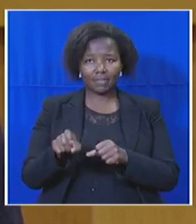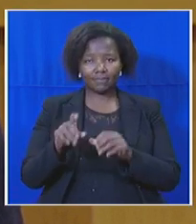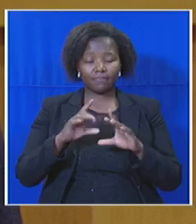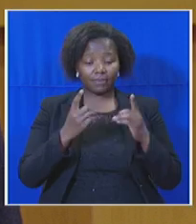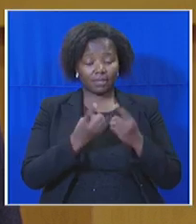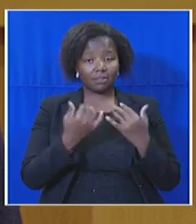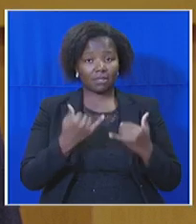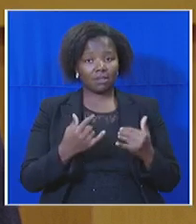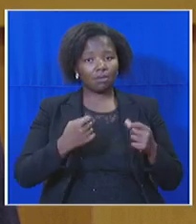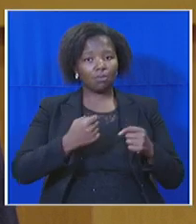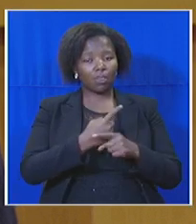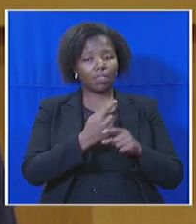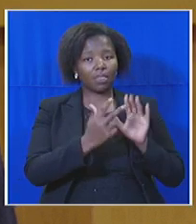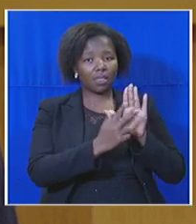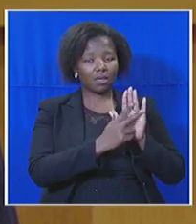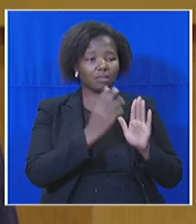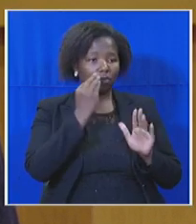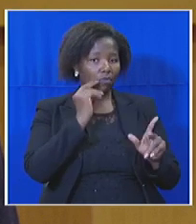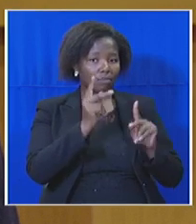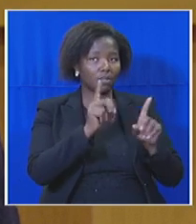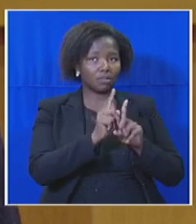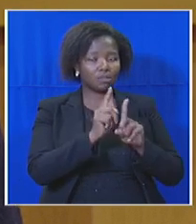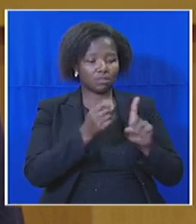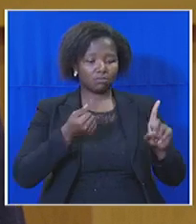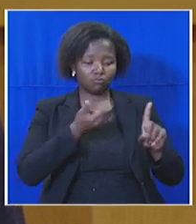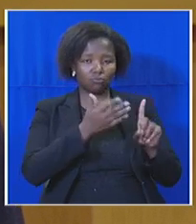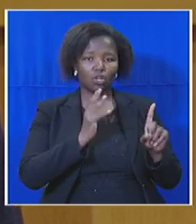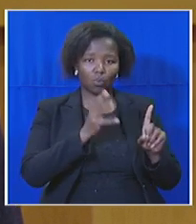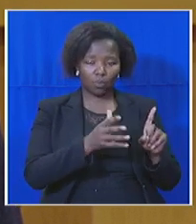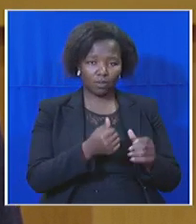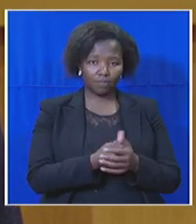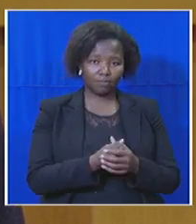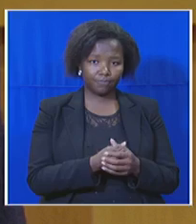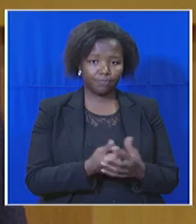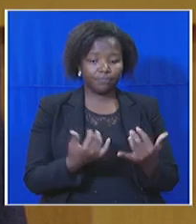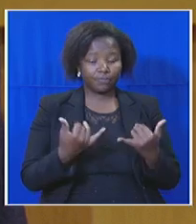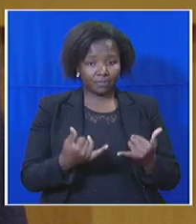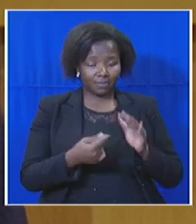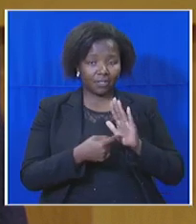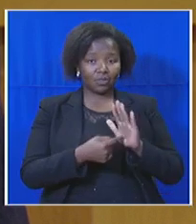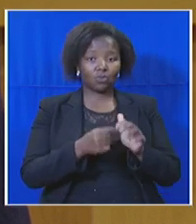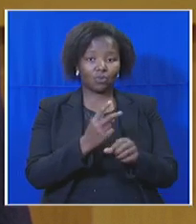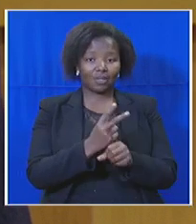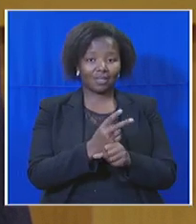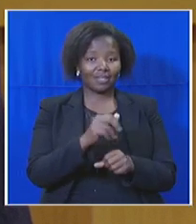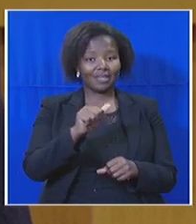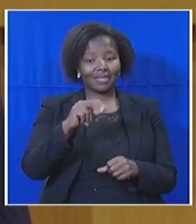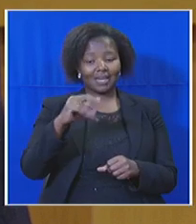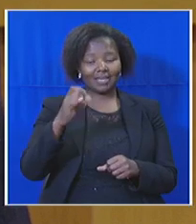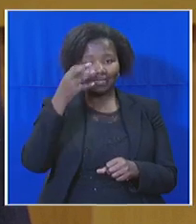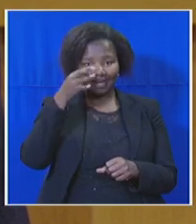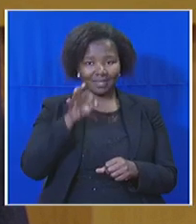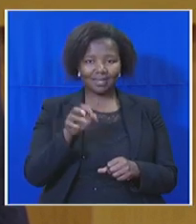of the Older Persons Act and will face charges in this regard. This is yet another example of the ANC-led government's